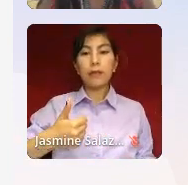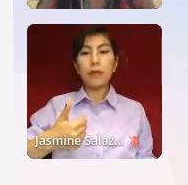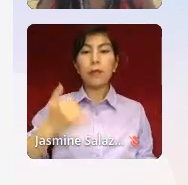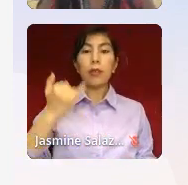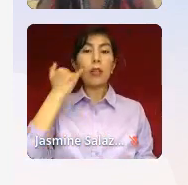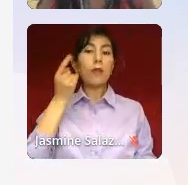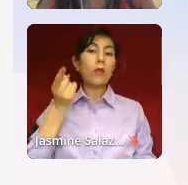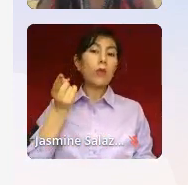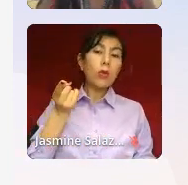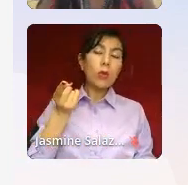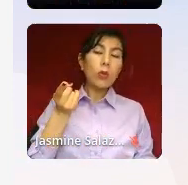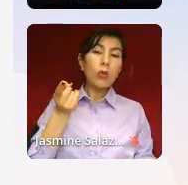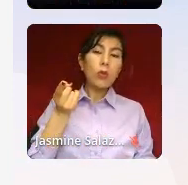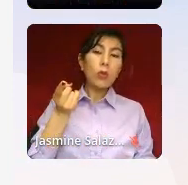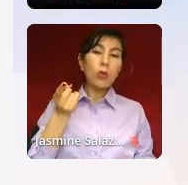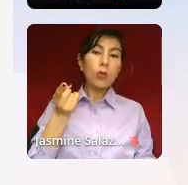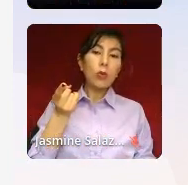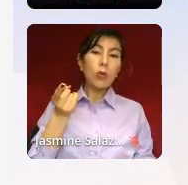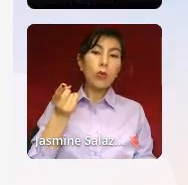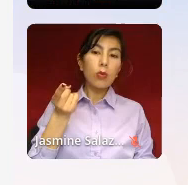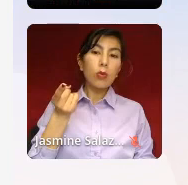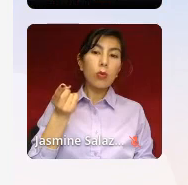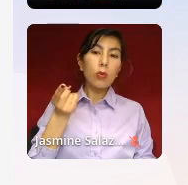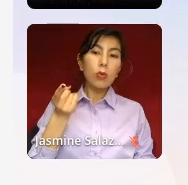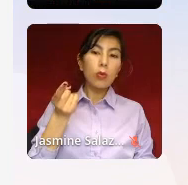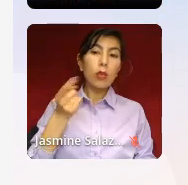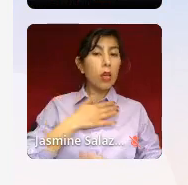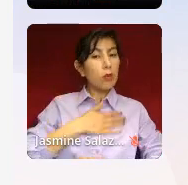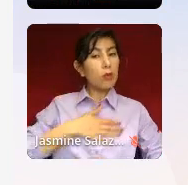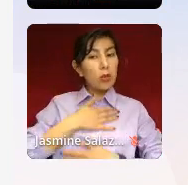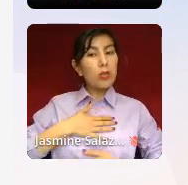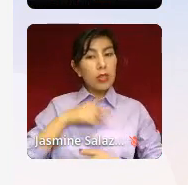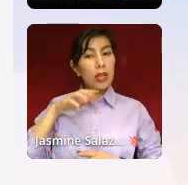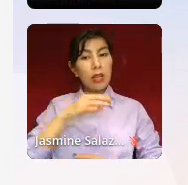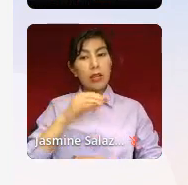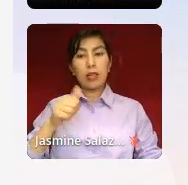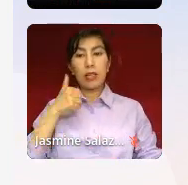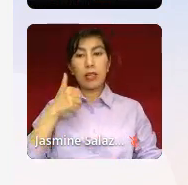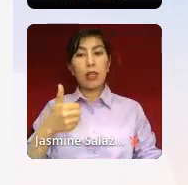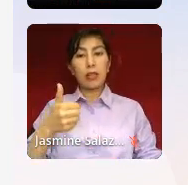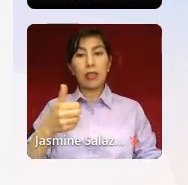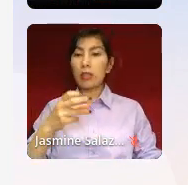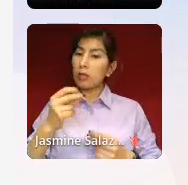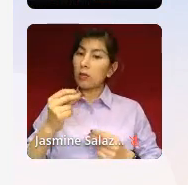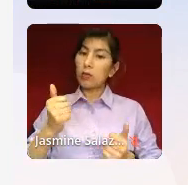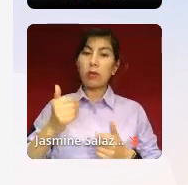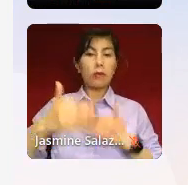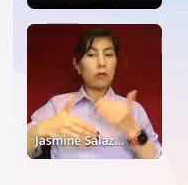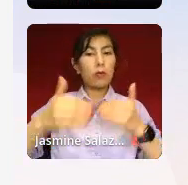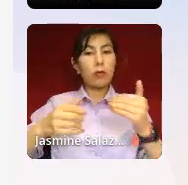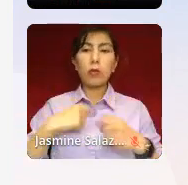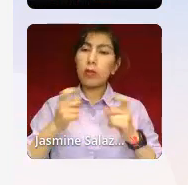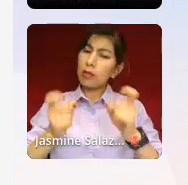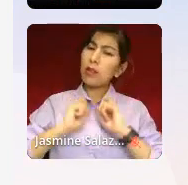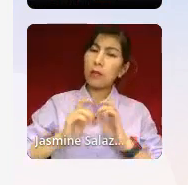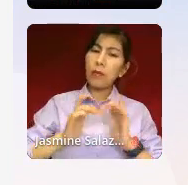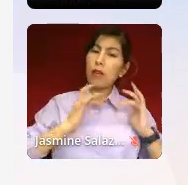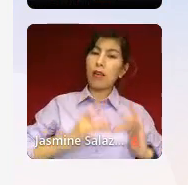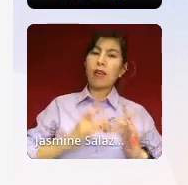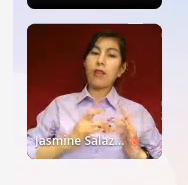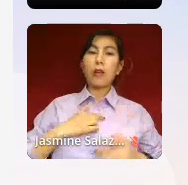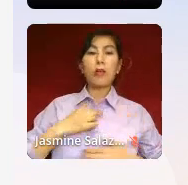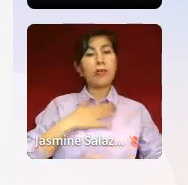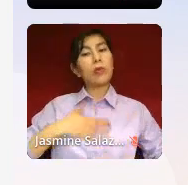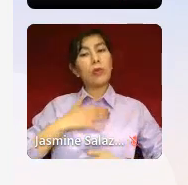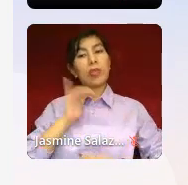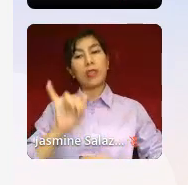you are appreciating and liking this quick walkthrough, if you could give me a heart, I would appreciate that. That